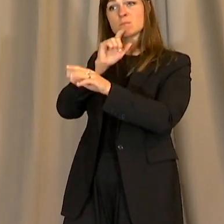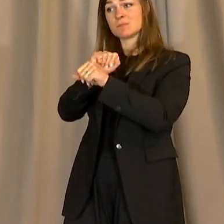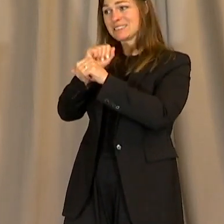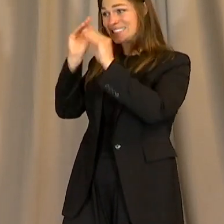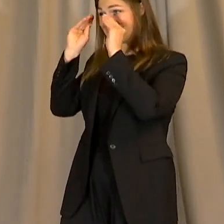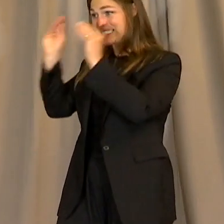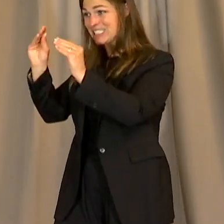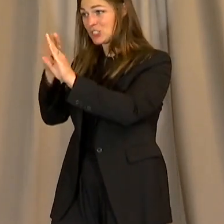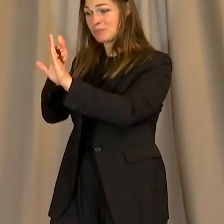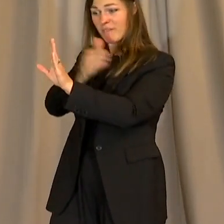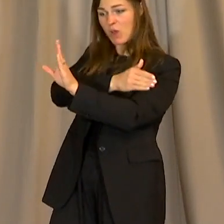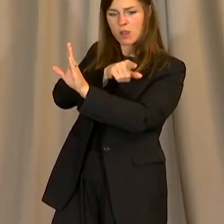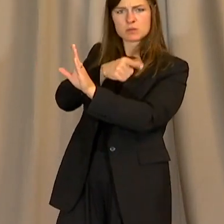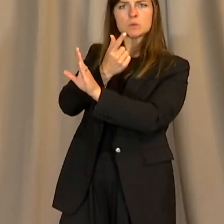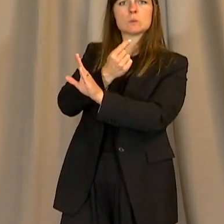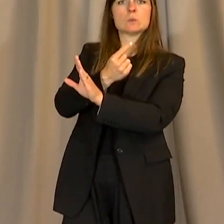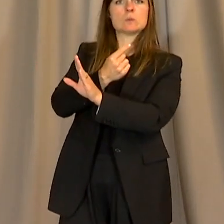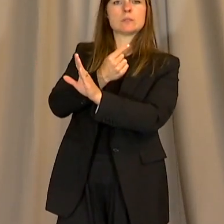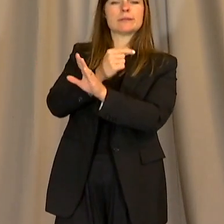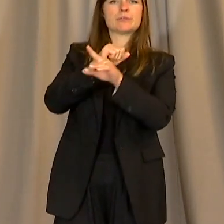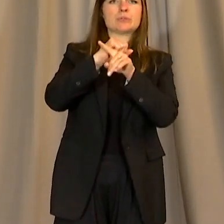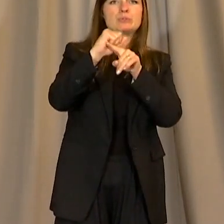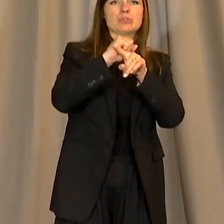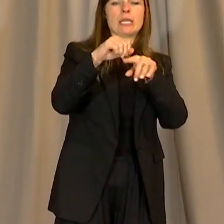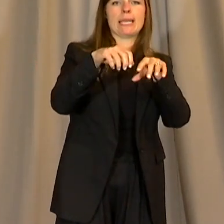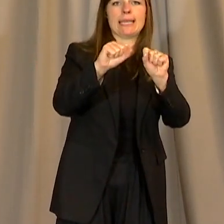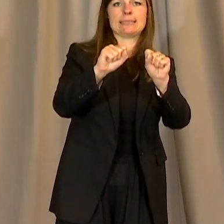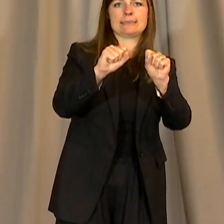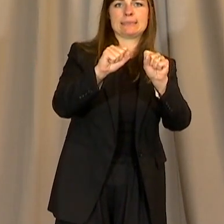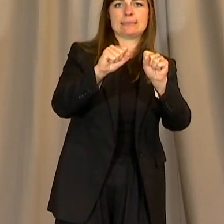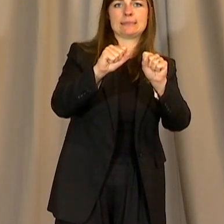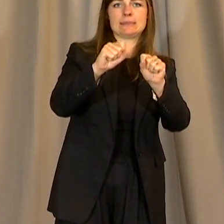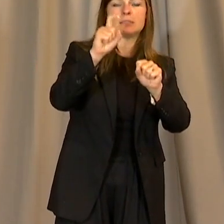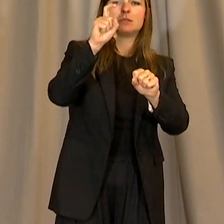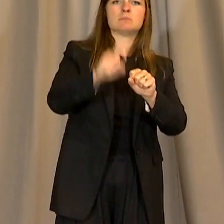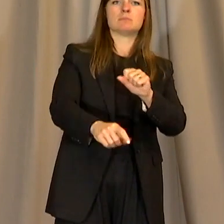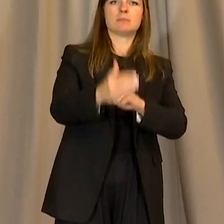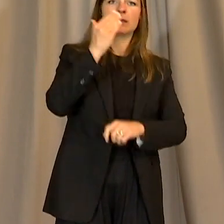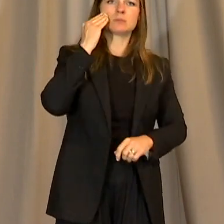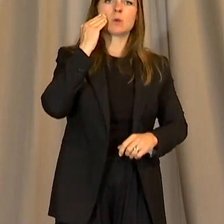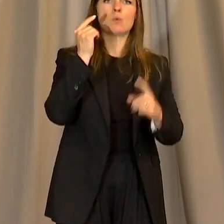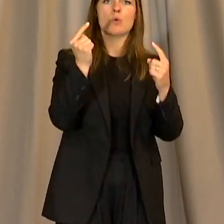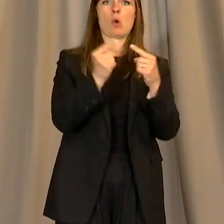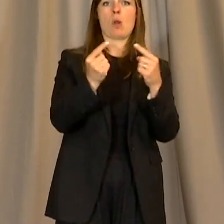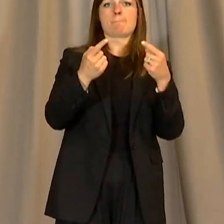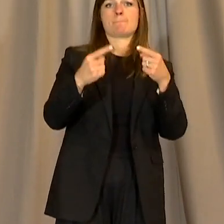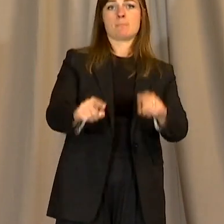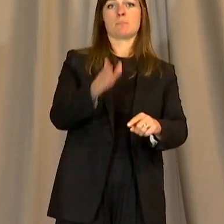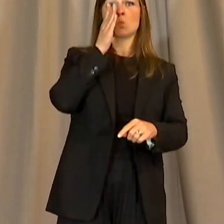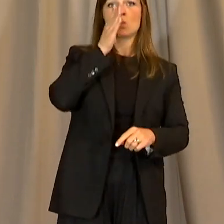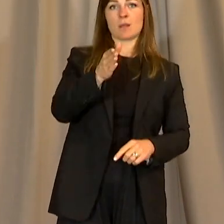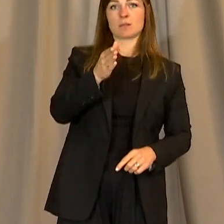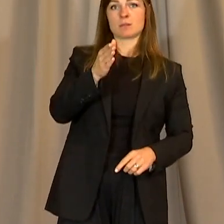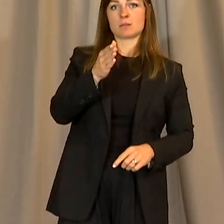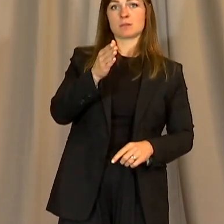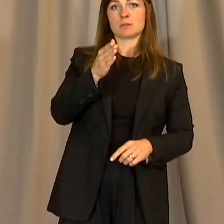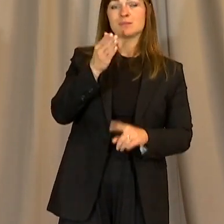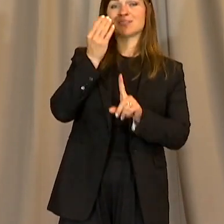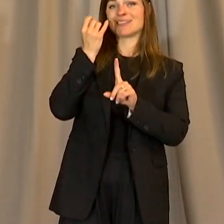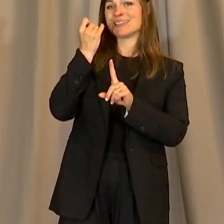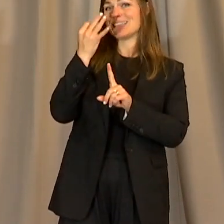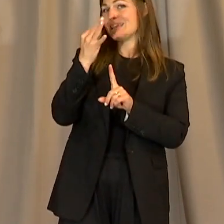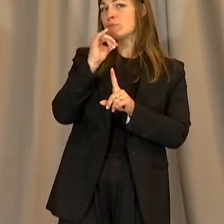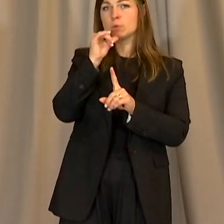we understand that this harm is going to happen if we don't train